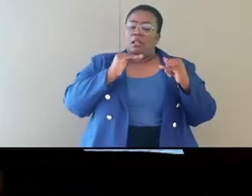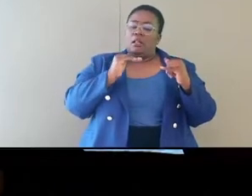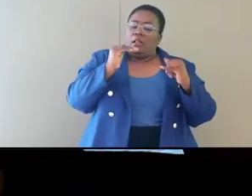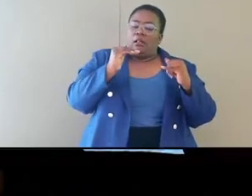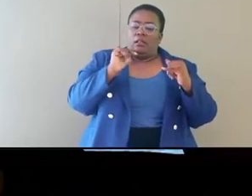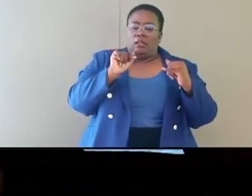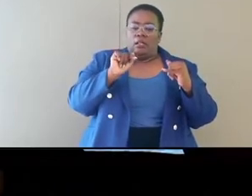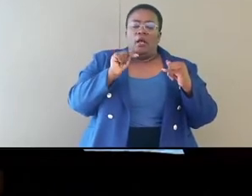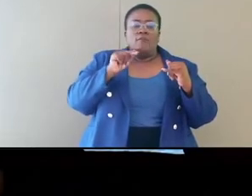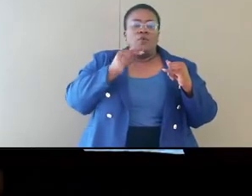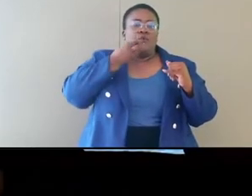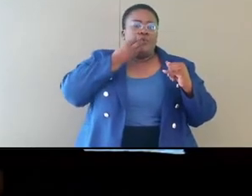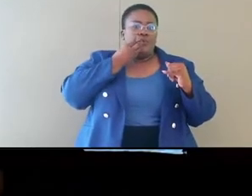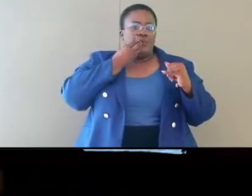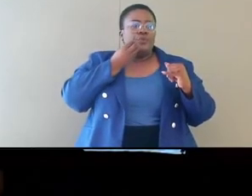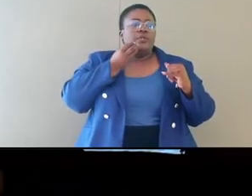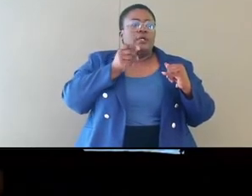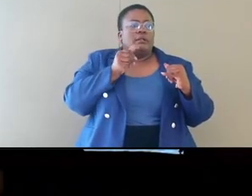non-food essentials.